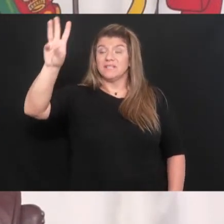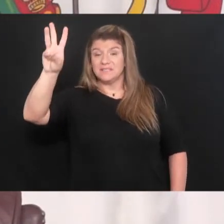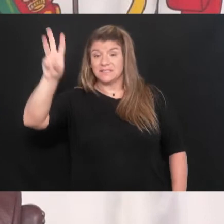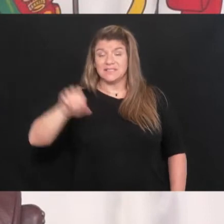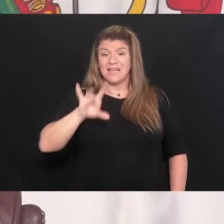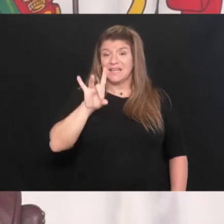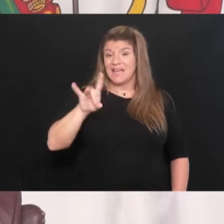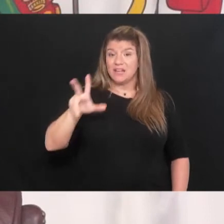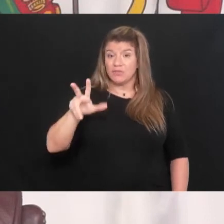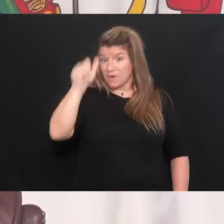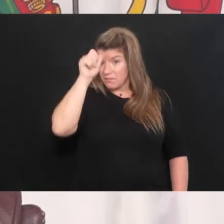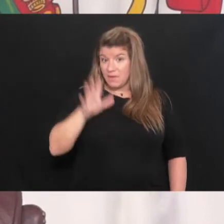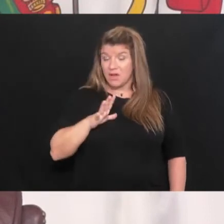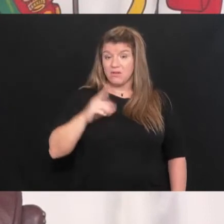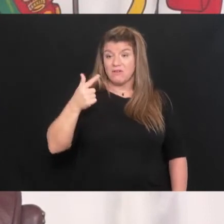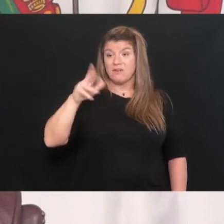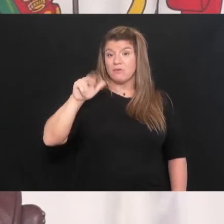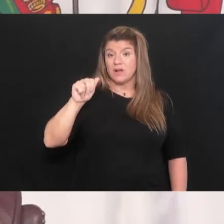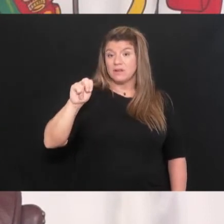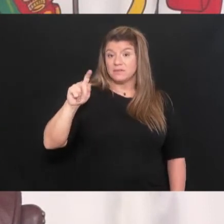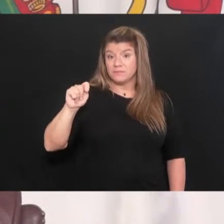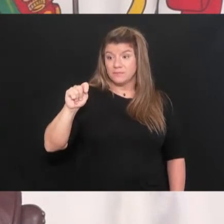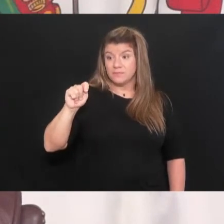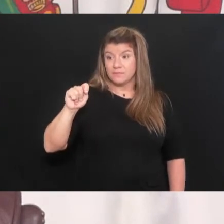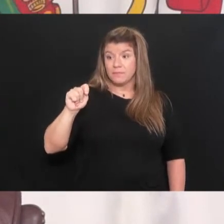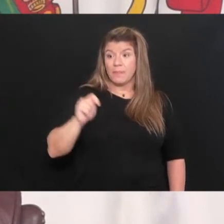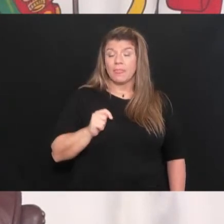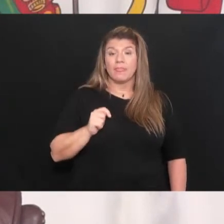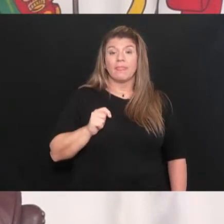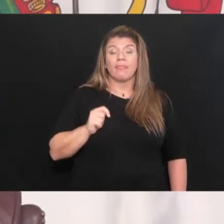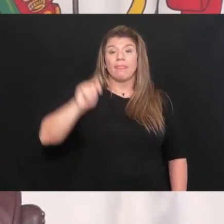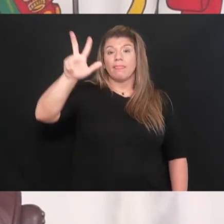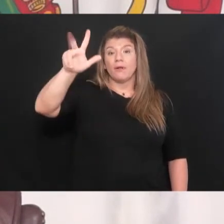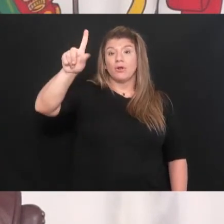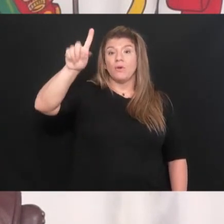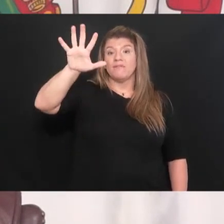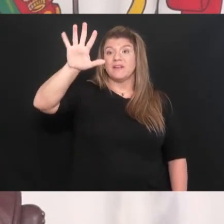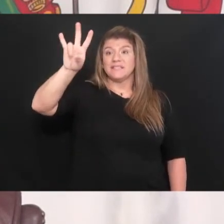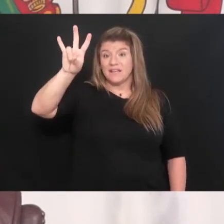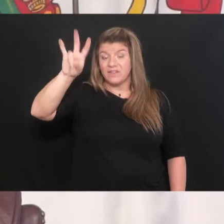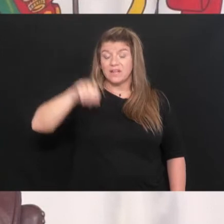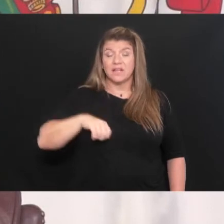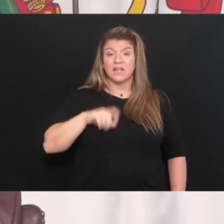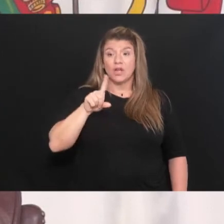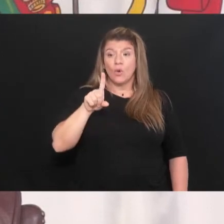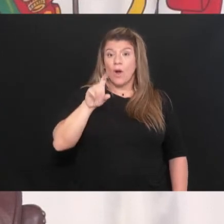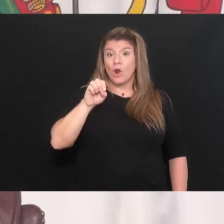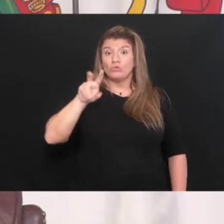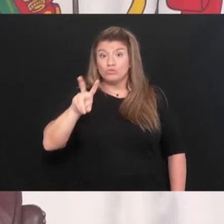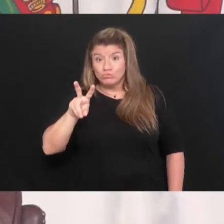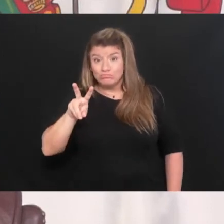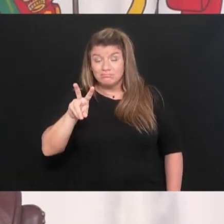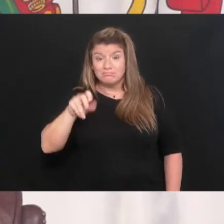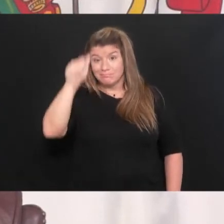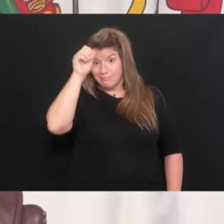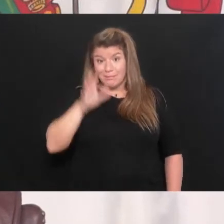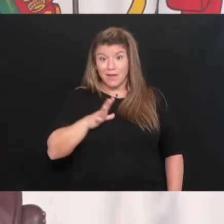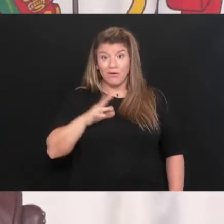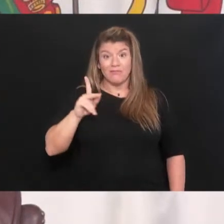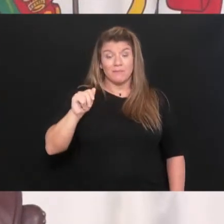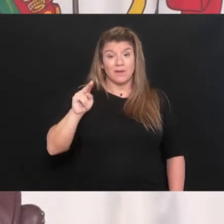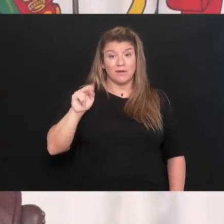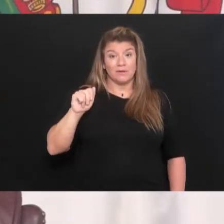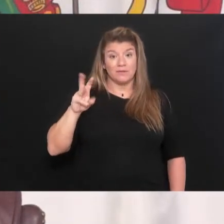an 83-year-old male from Grant County. Our 3,157th death, a 102-year-old male from Kanawha